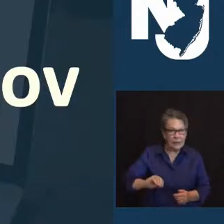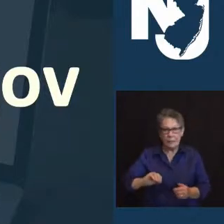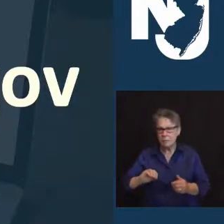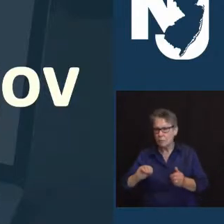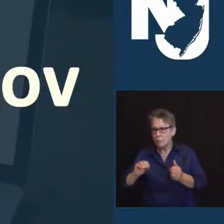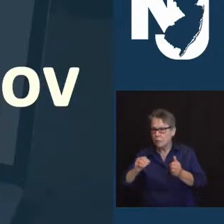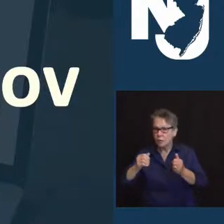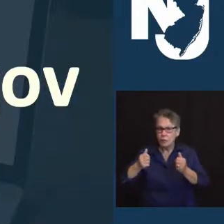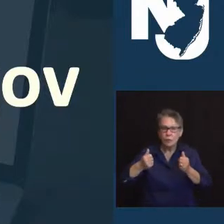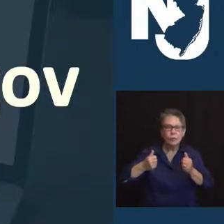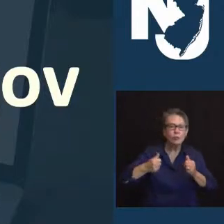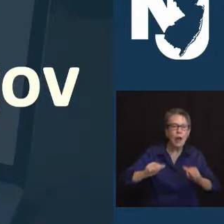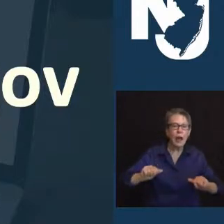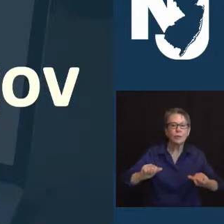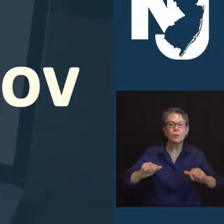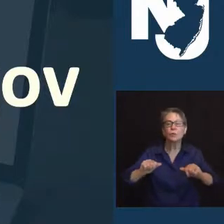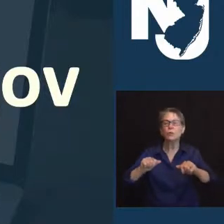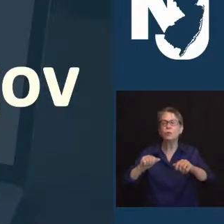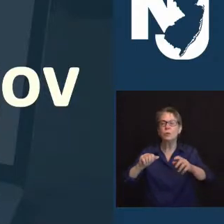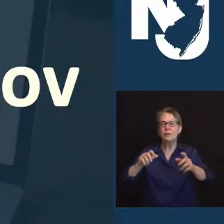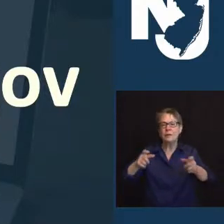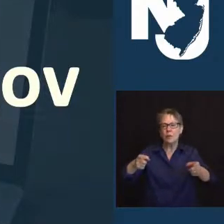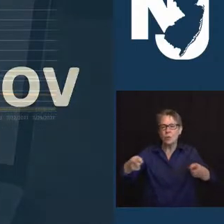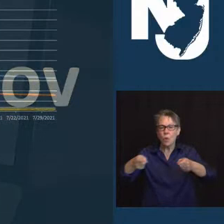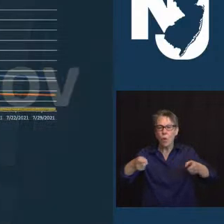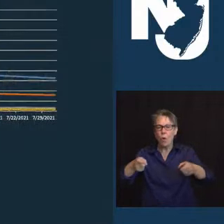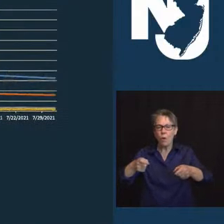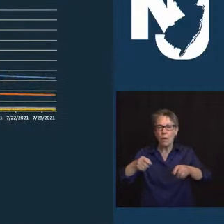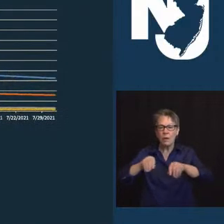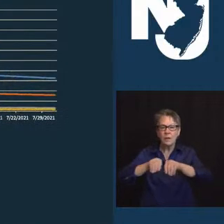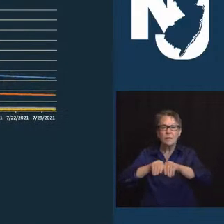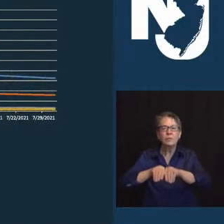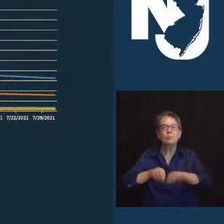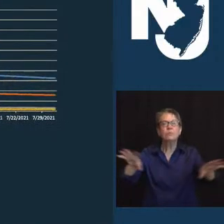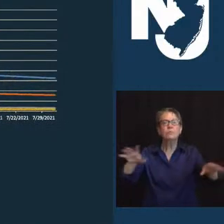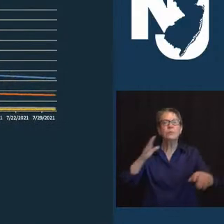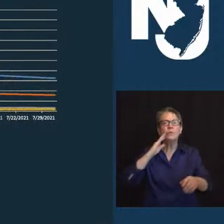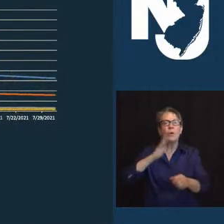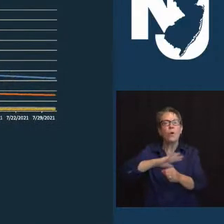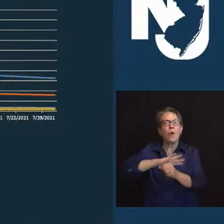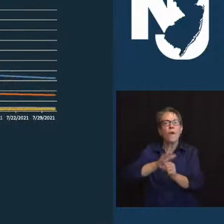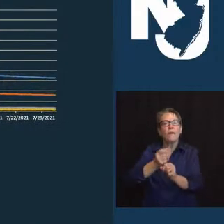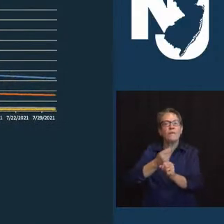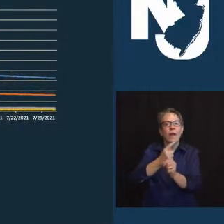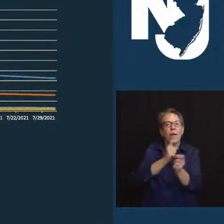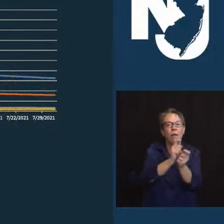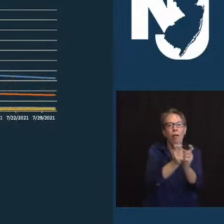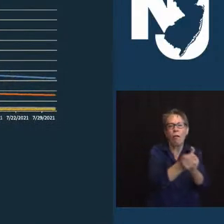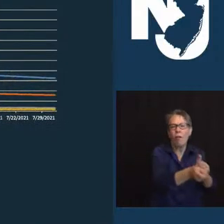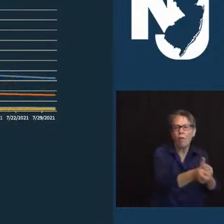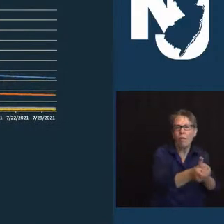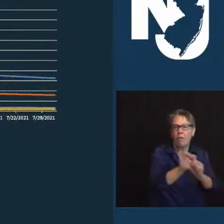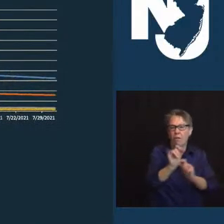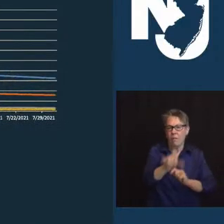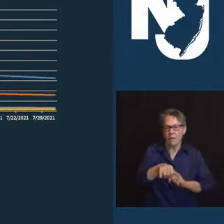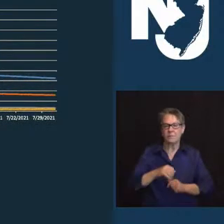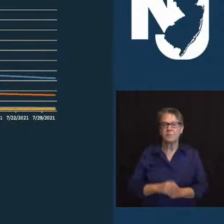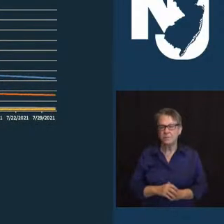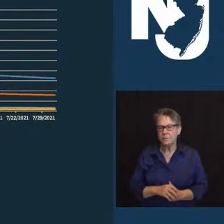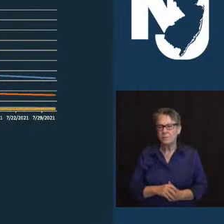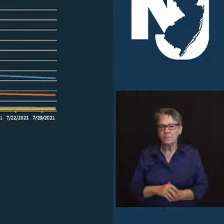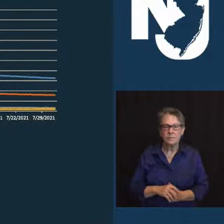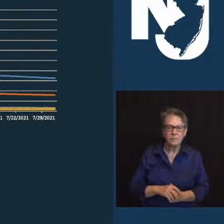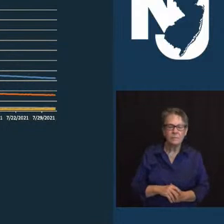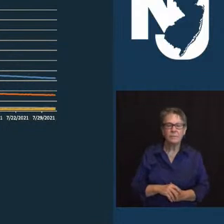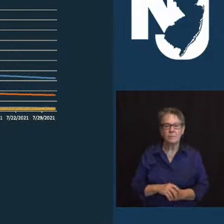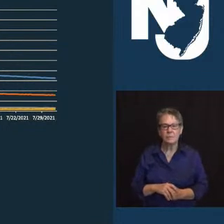down spread. Using these assumptions, this is the graph we would anticipate with all four key